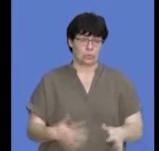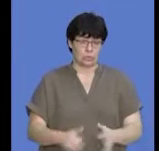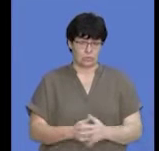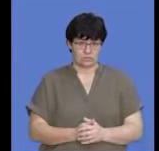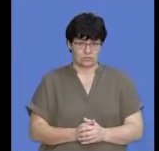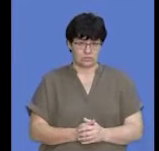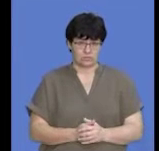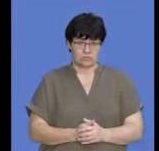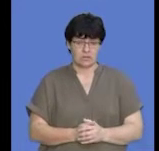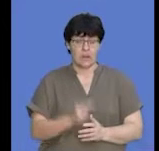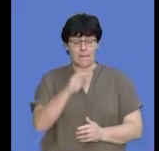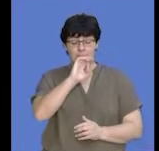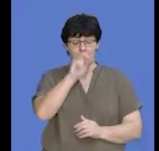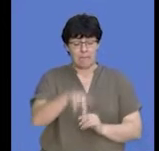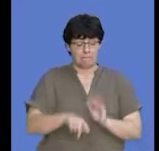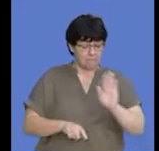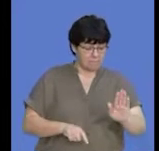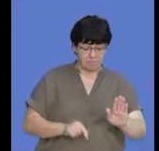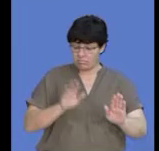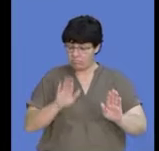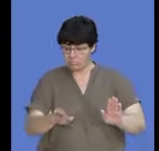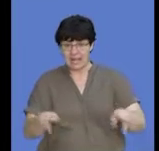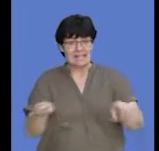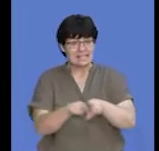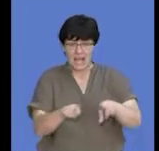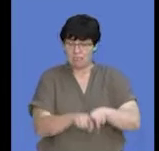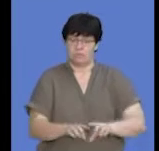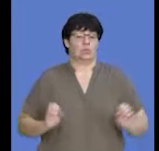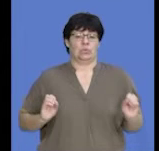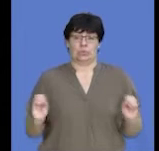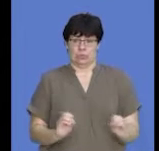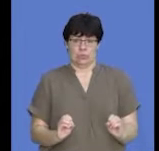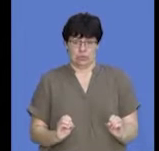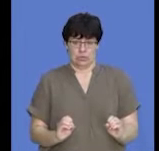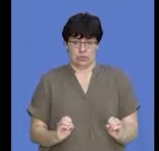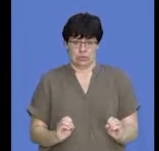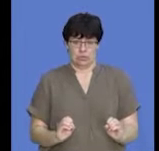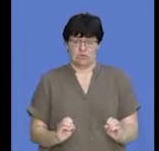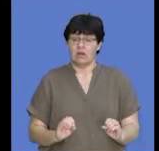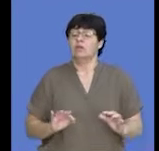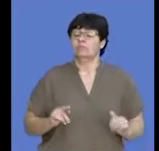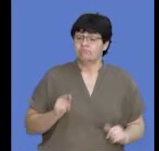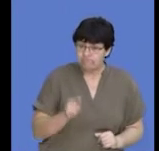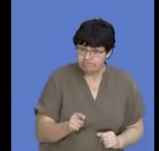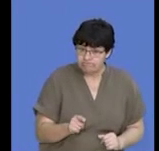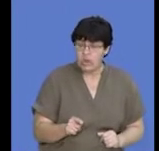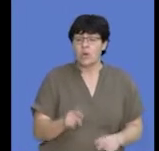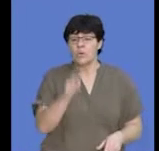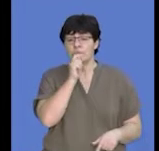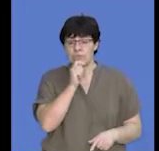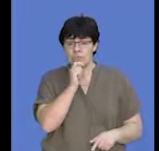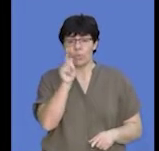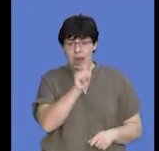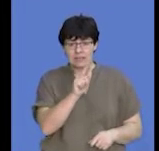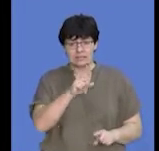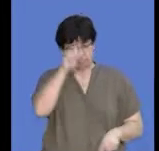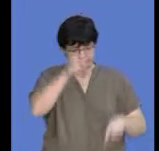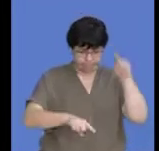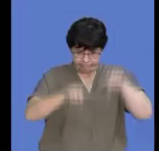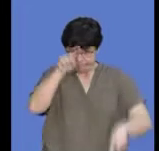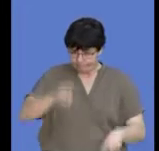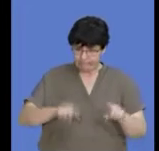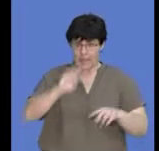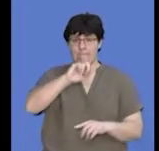no two maps are the same. And for your preparation, you've got to use different map